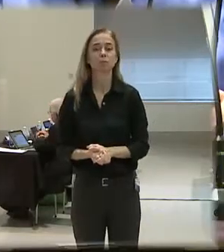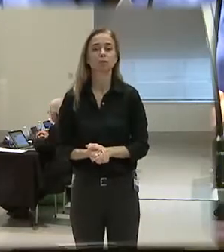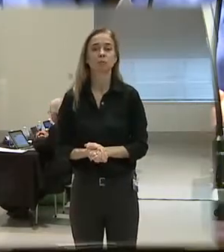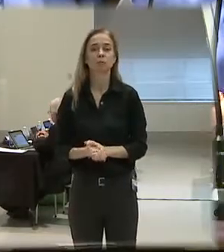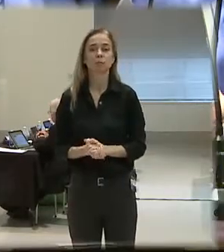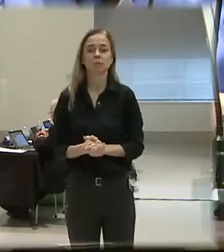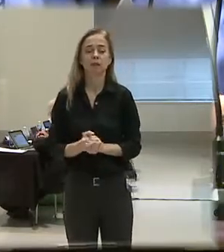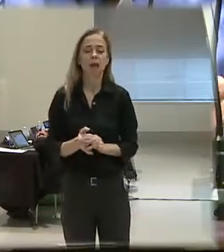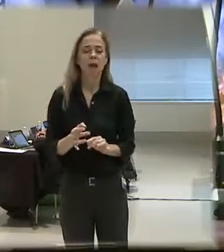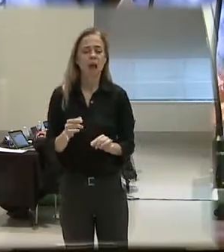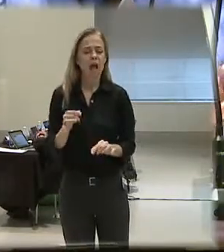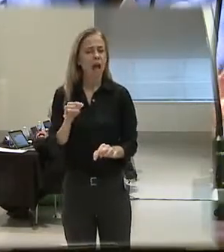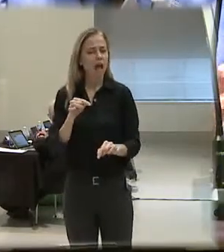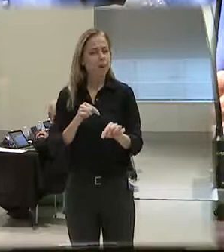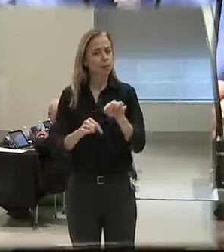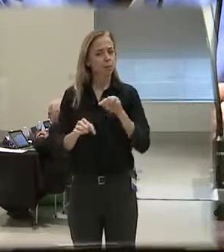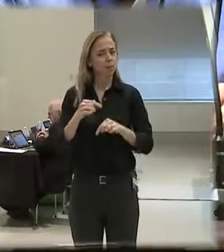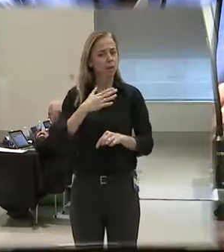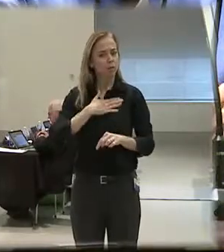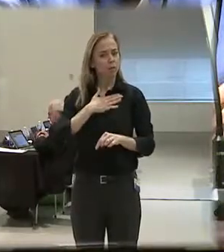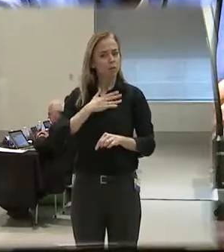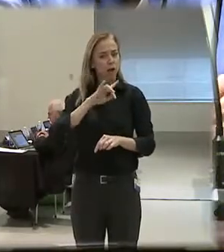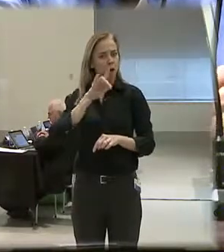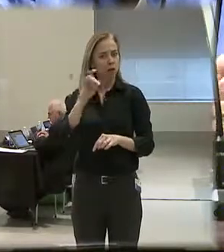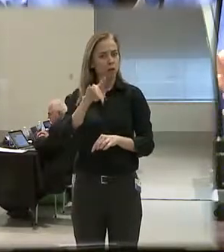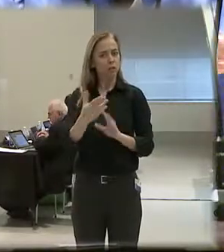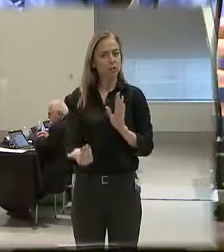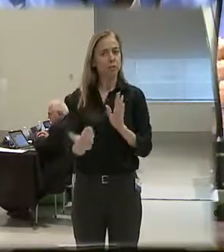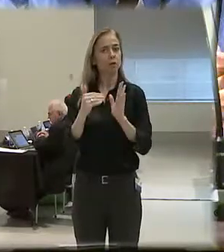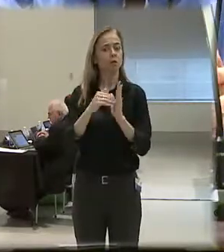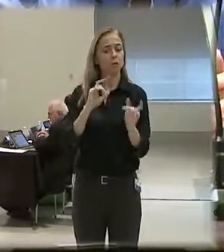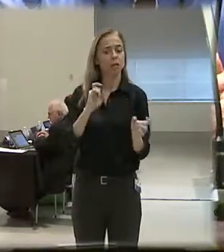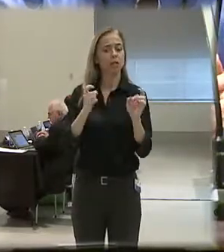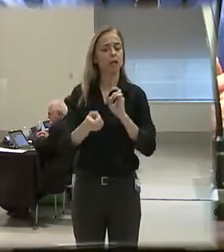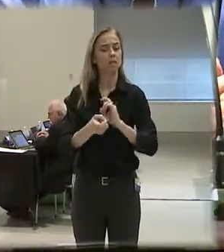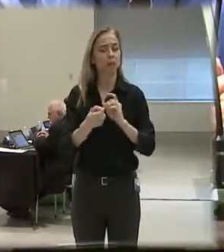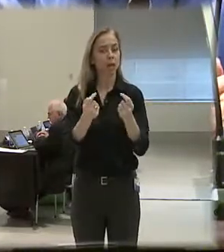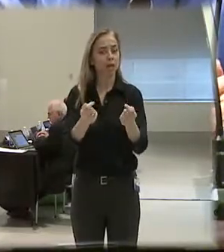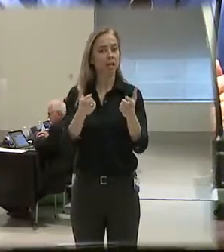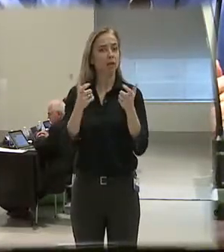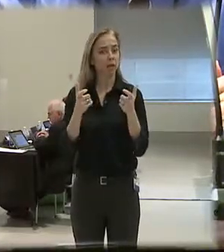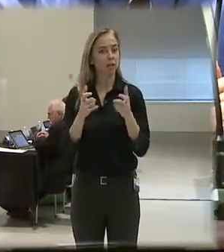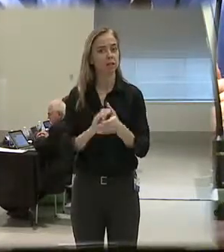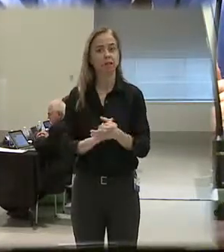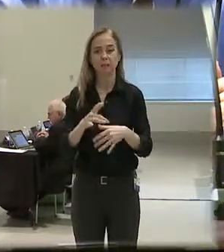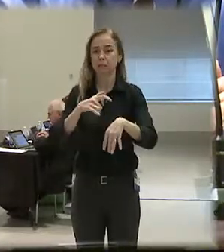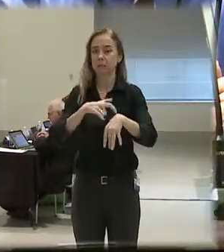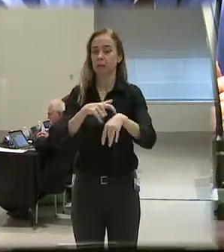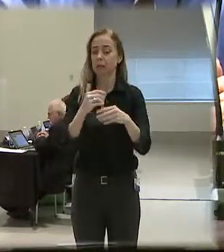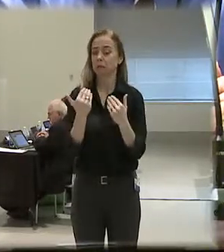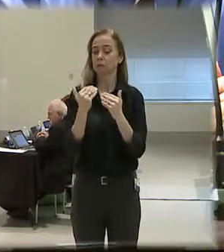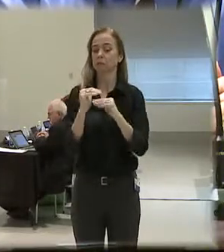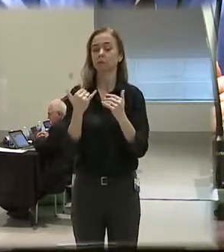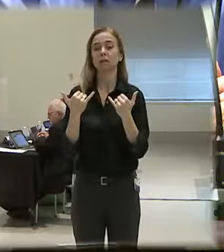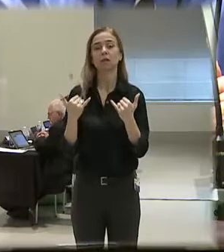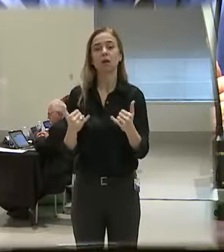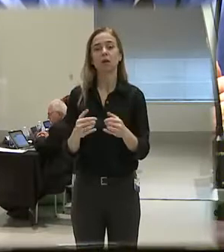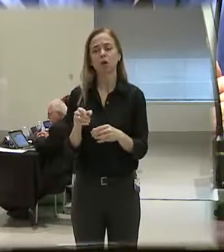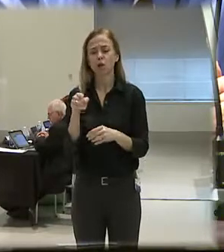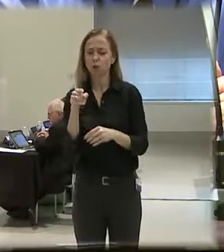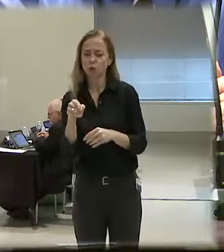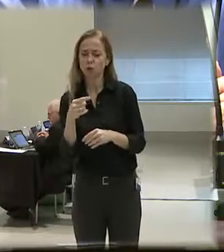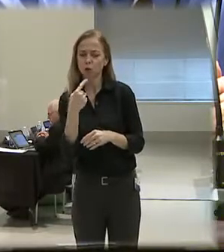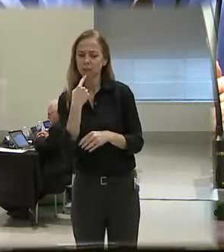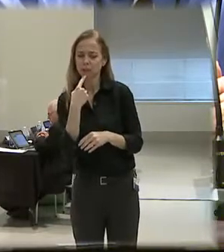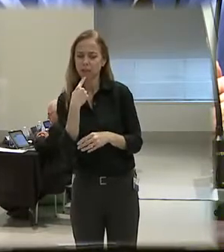I'm still going to go back to my question. Sure. So let me reframe it very quickly here in the interest of time. So would you